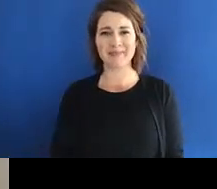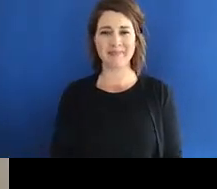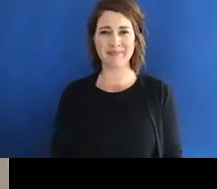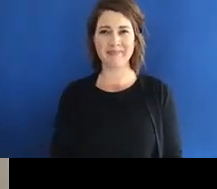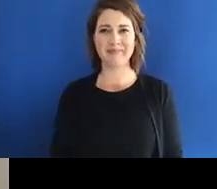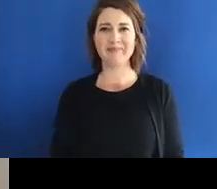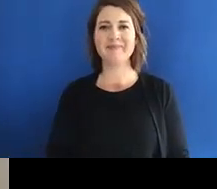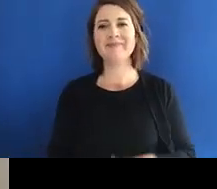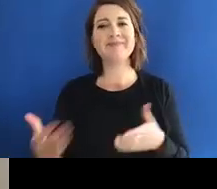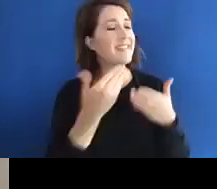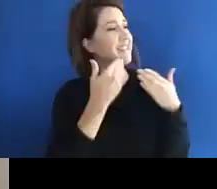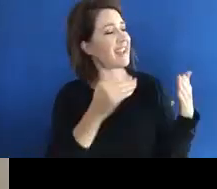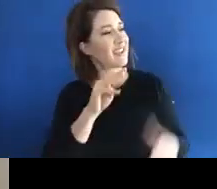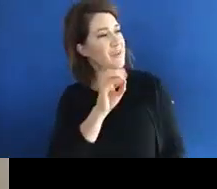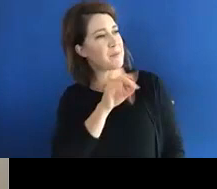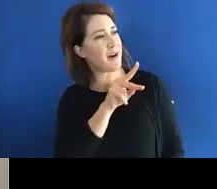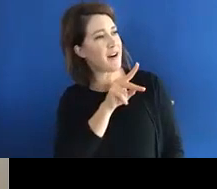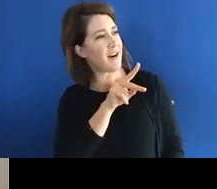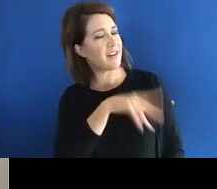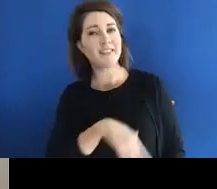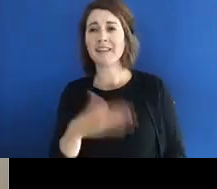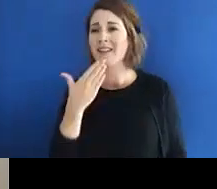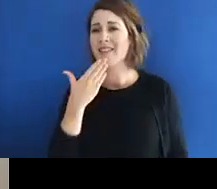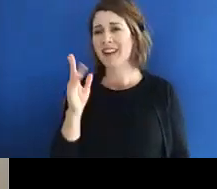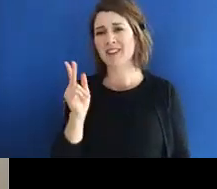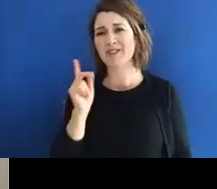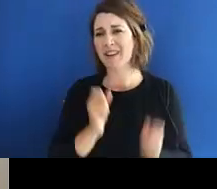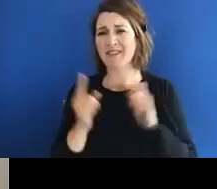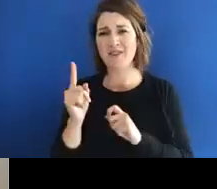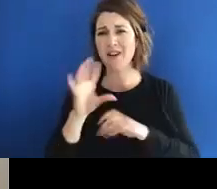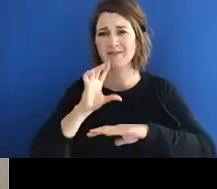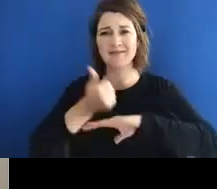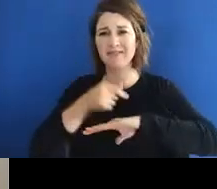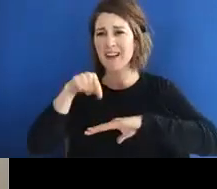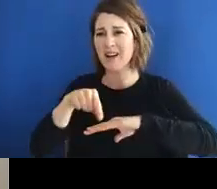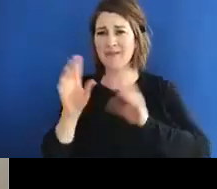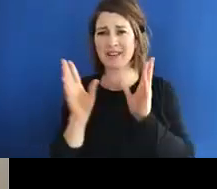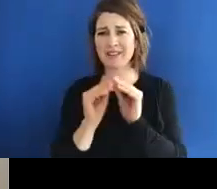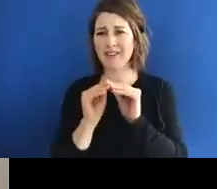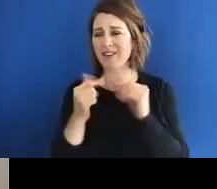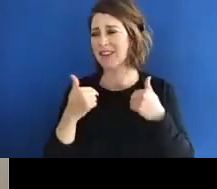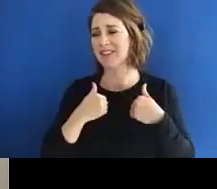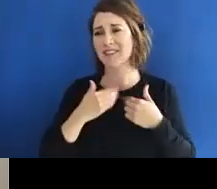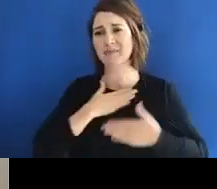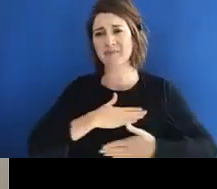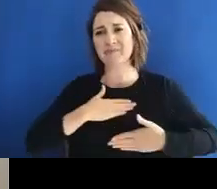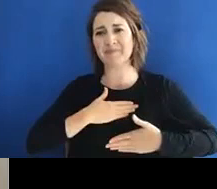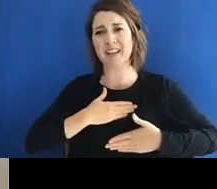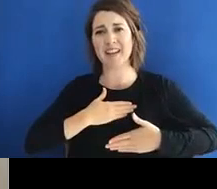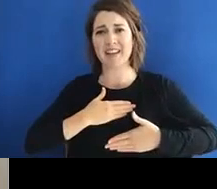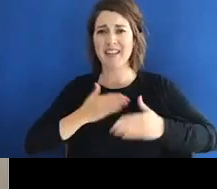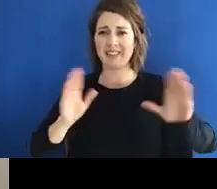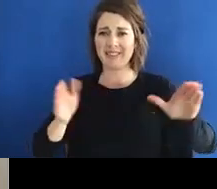Thank you very much, Mark, and thank you to the organizers of the Summit Conference for inviting us to present. We appreciate being